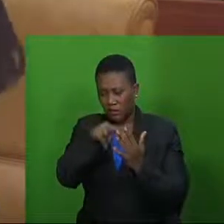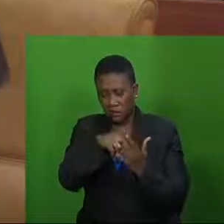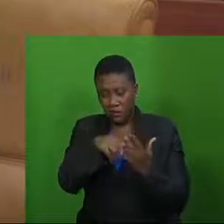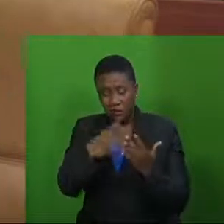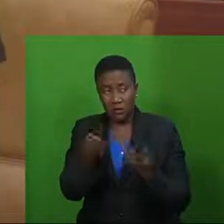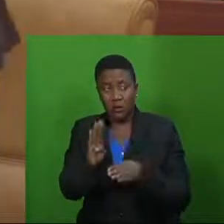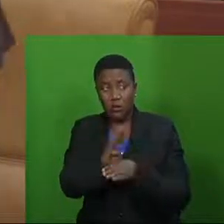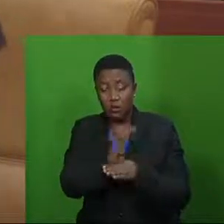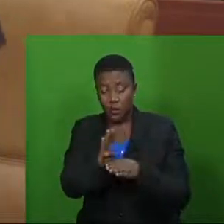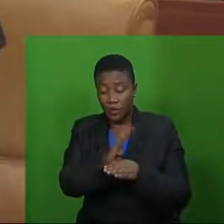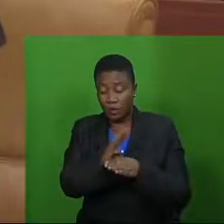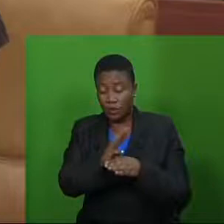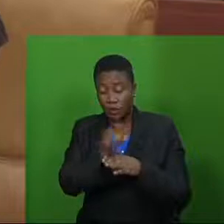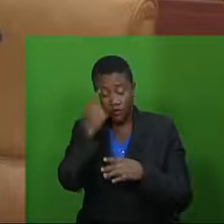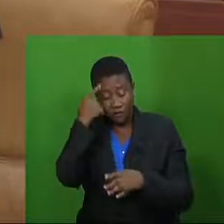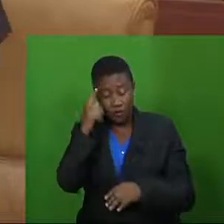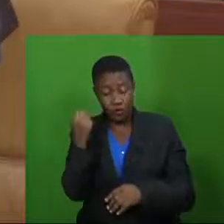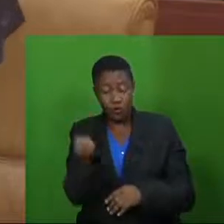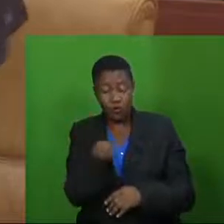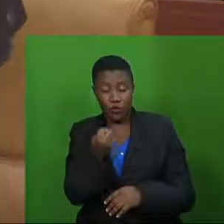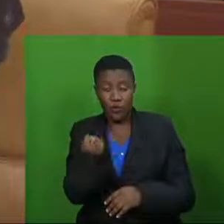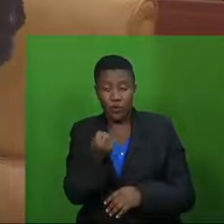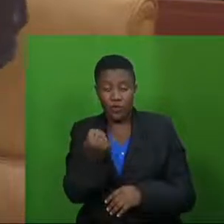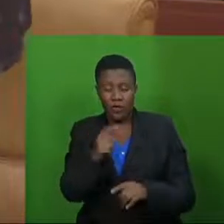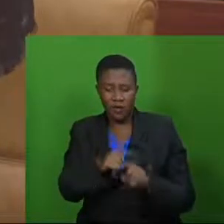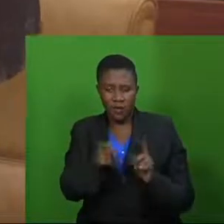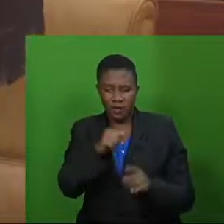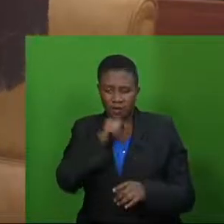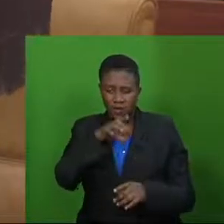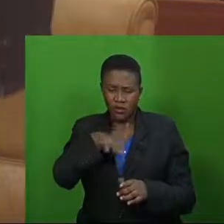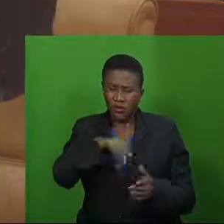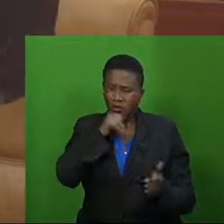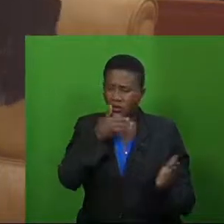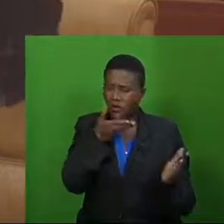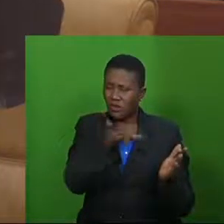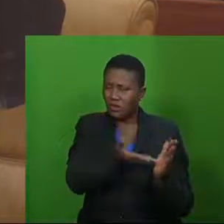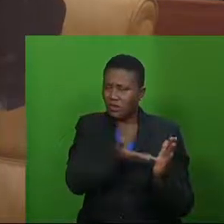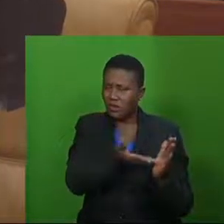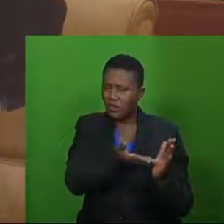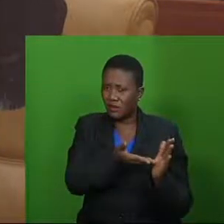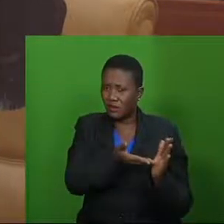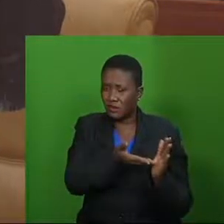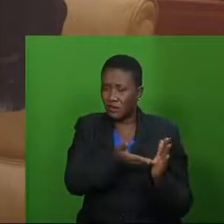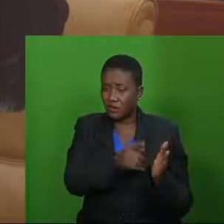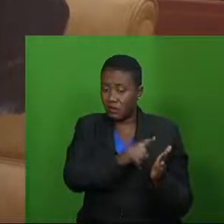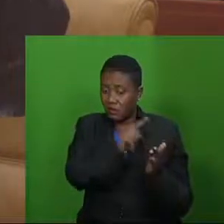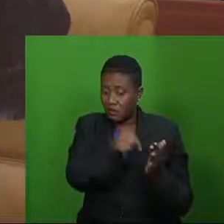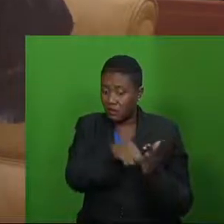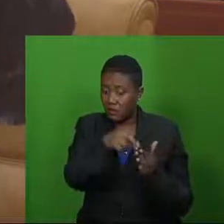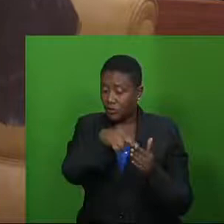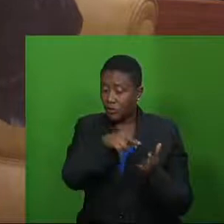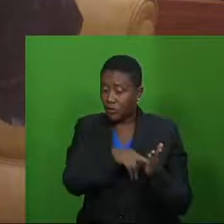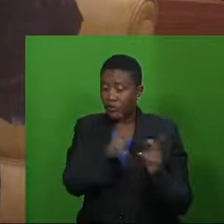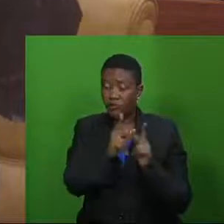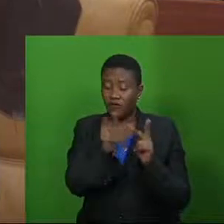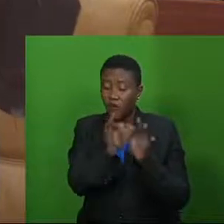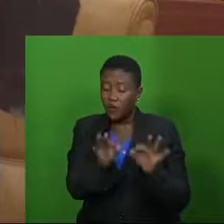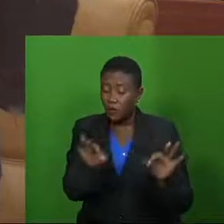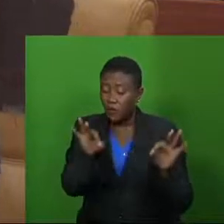to be transacted on Tuesday and I cannot find it. Mr. Speaker, this report is very important and the